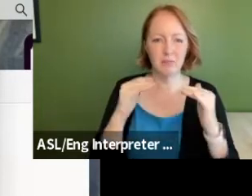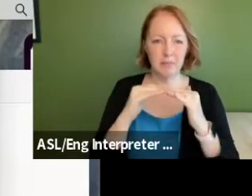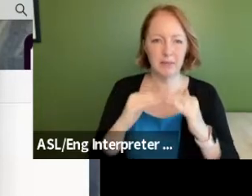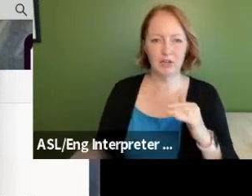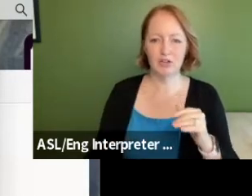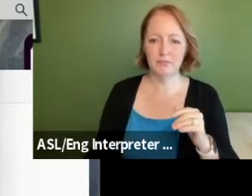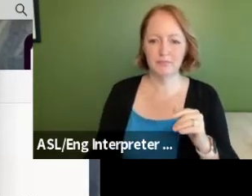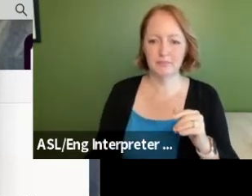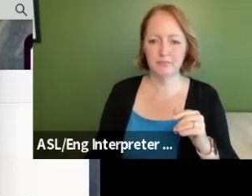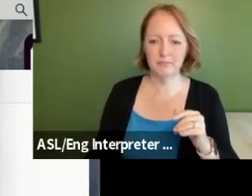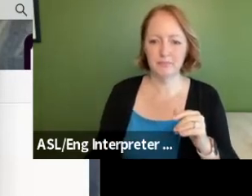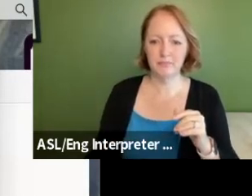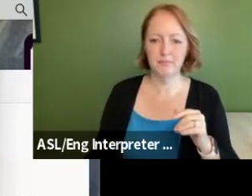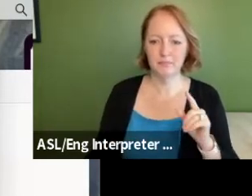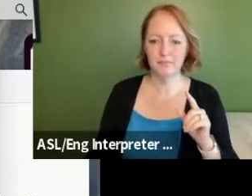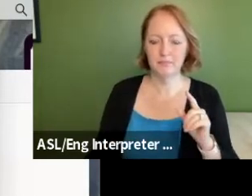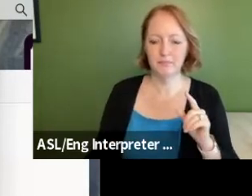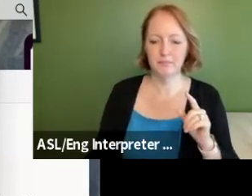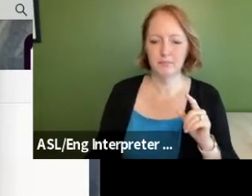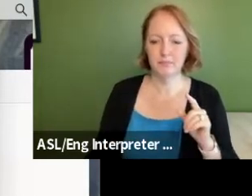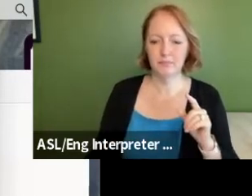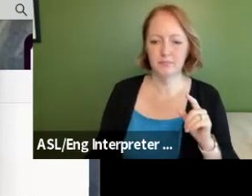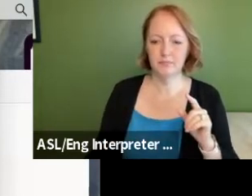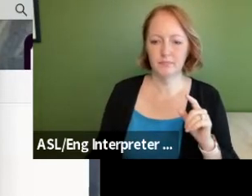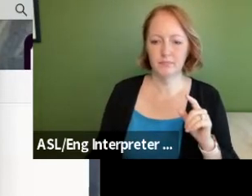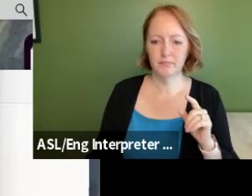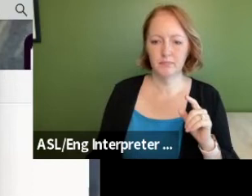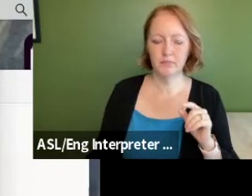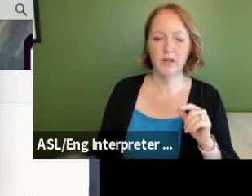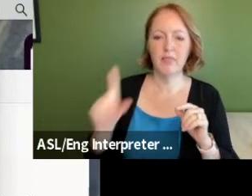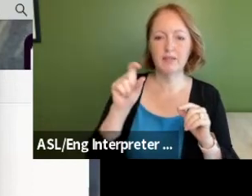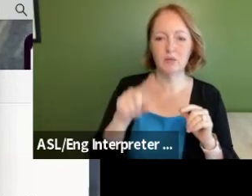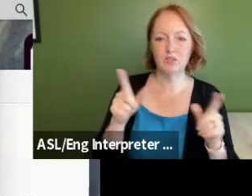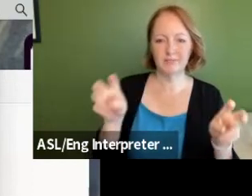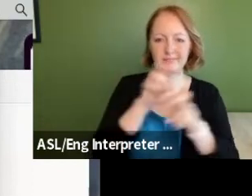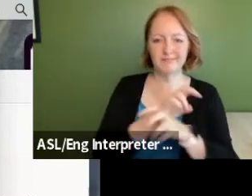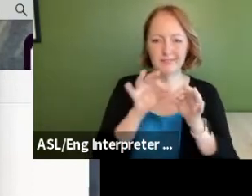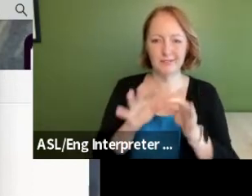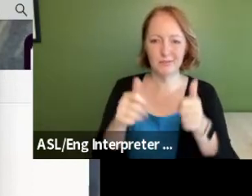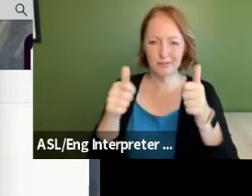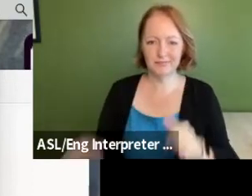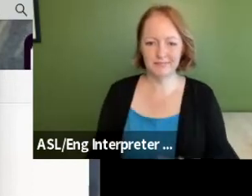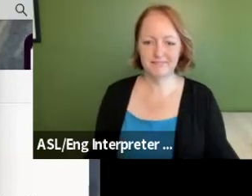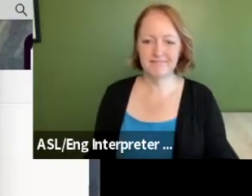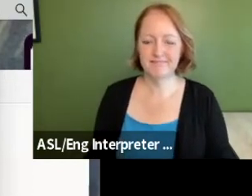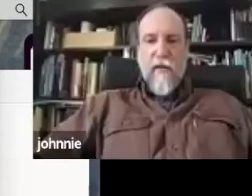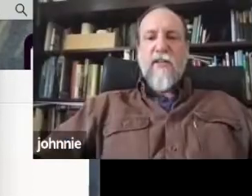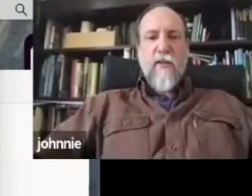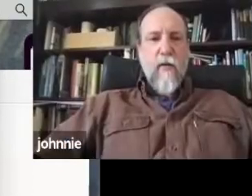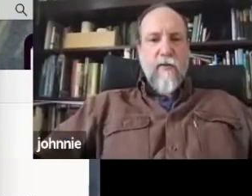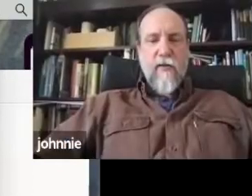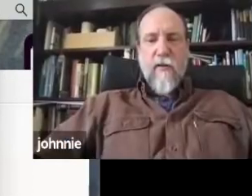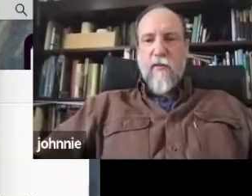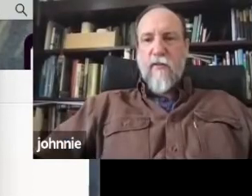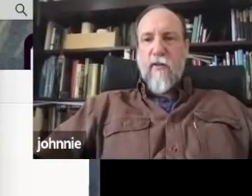ahead. So that's a question. What comes up in this scene is a change